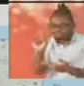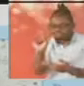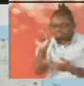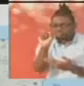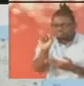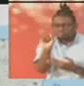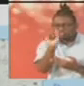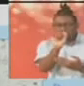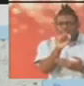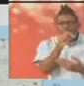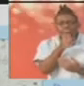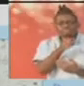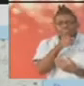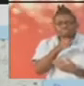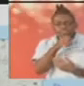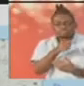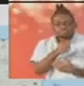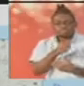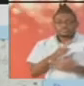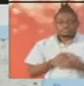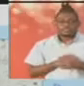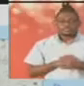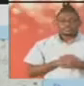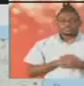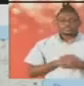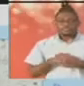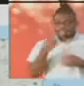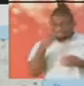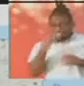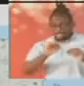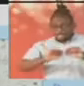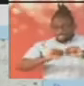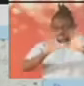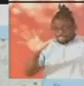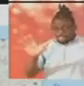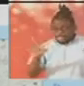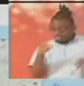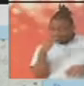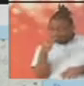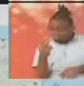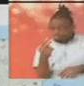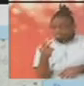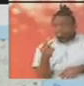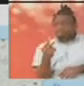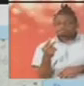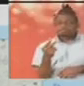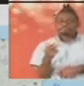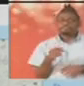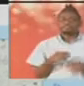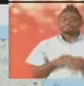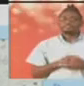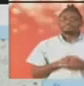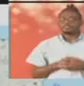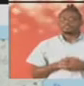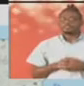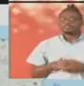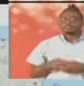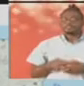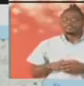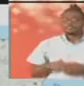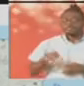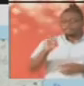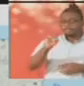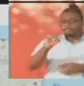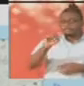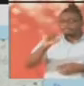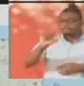bars in the chart. What we can see quite clearly is that St. Andrew, St. David, Nariva Mayaro, and St. George East generally would have